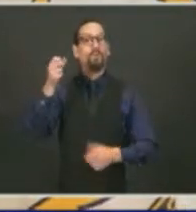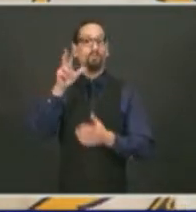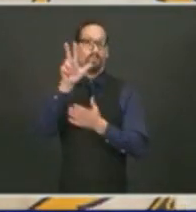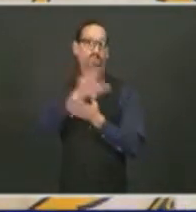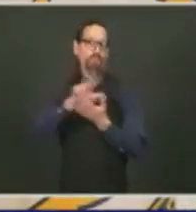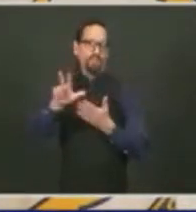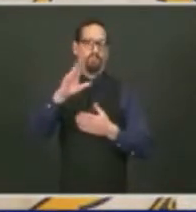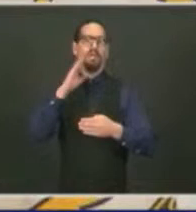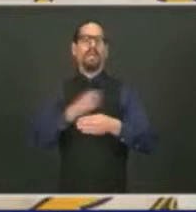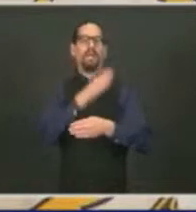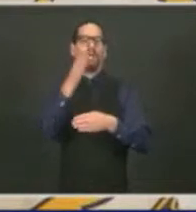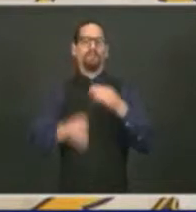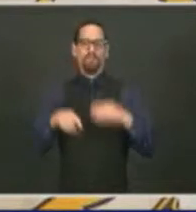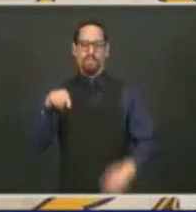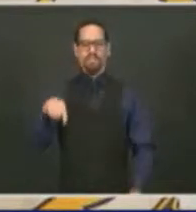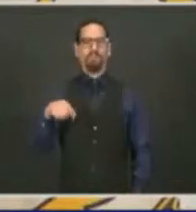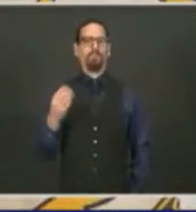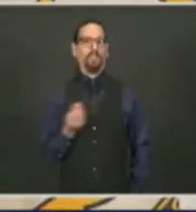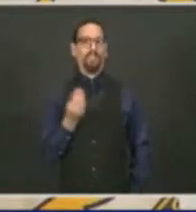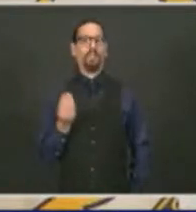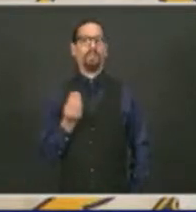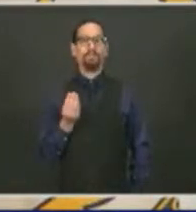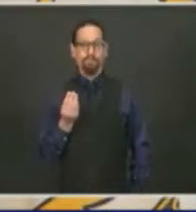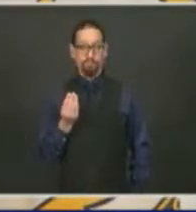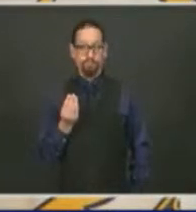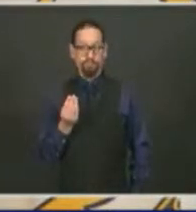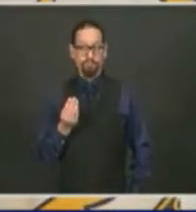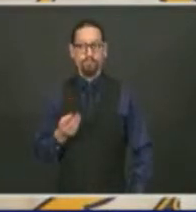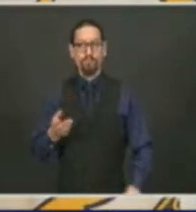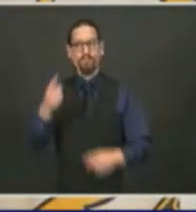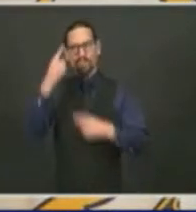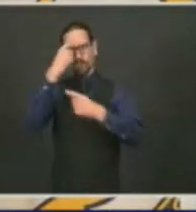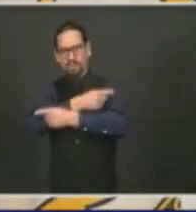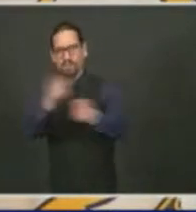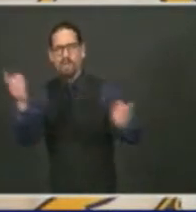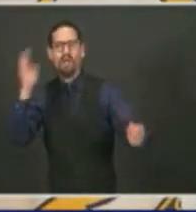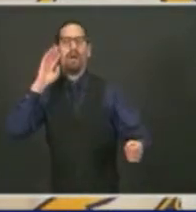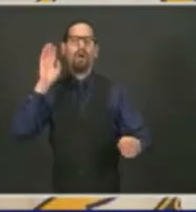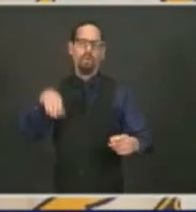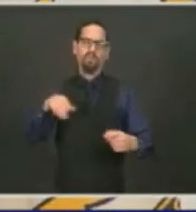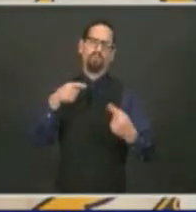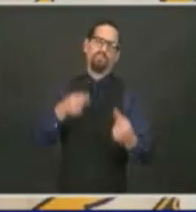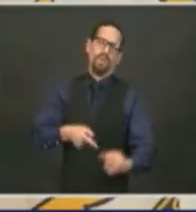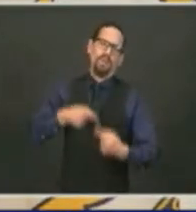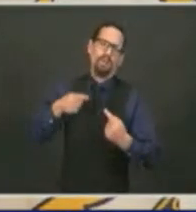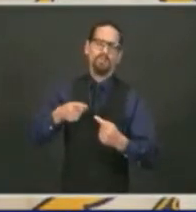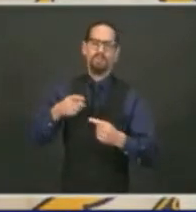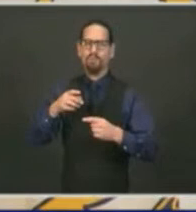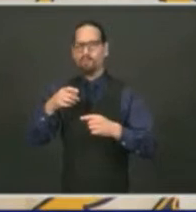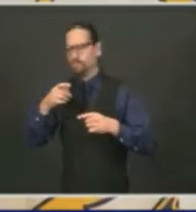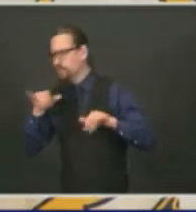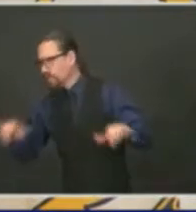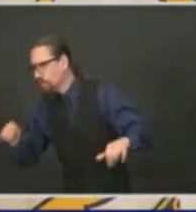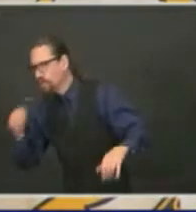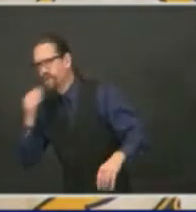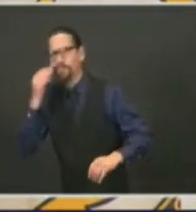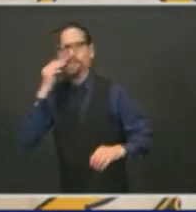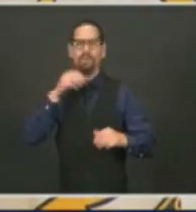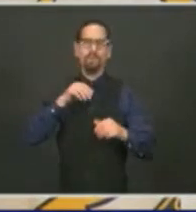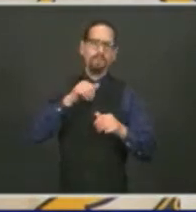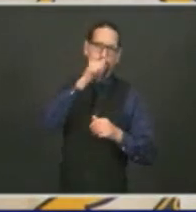I would just say, for those of you who struggled during the pause, gyms were closed, bars were